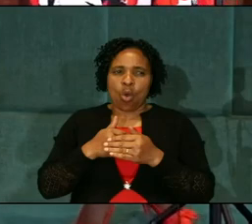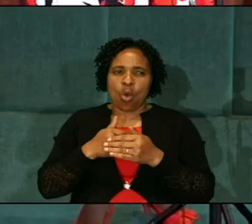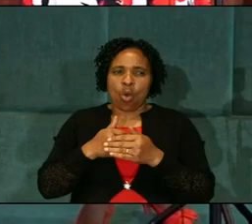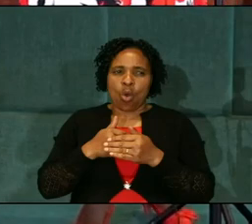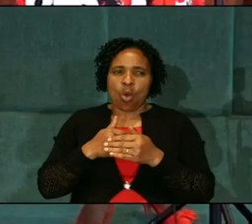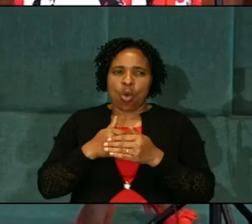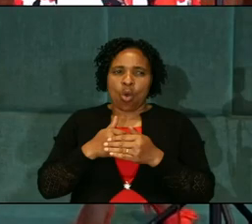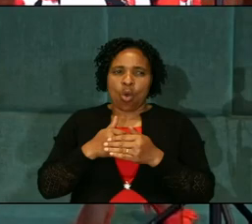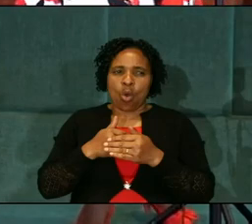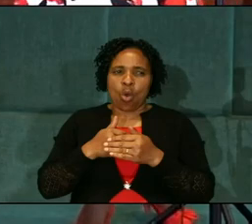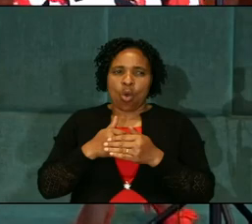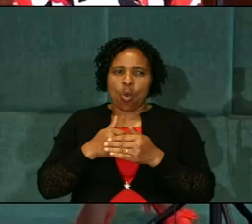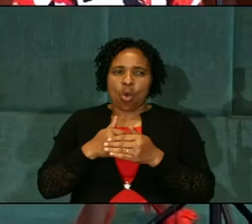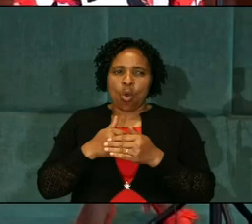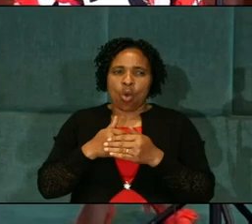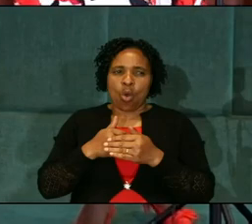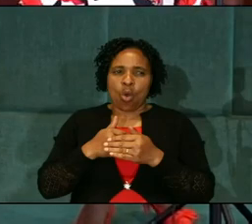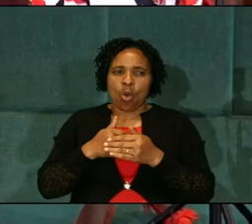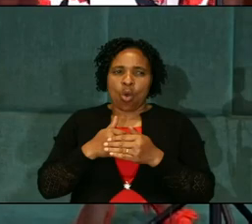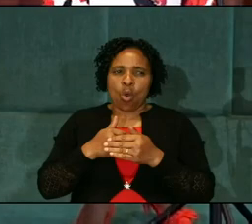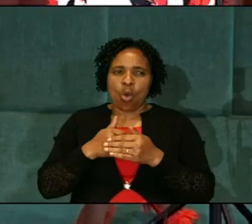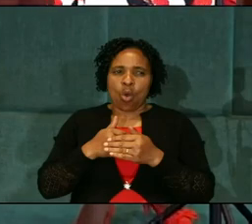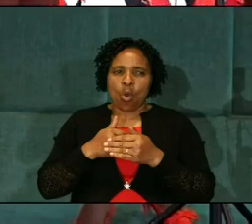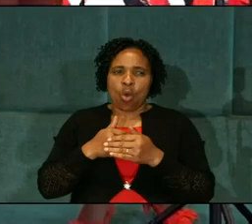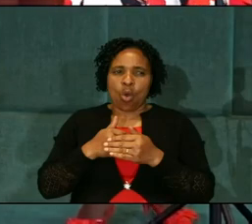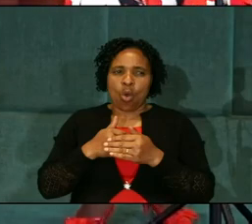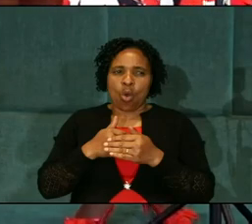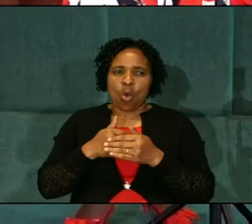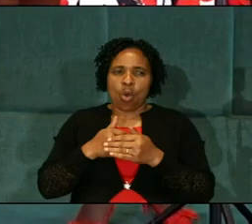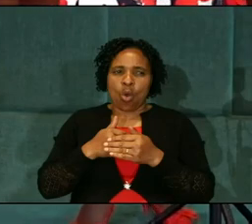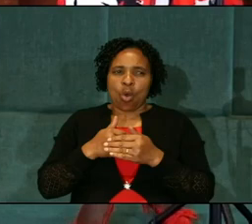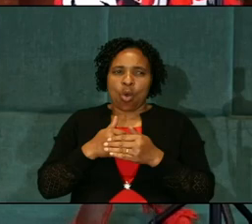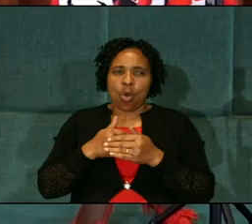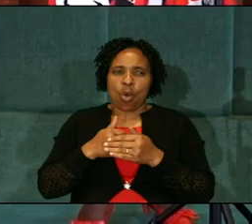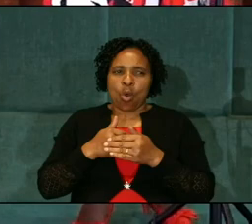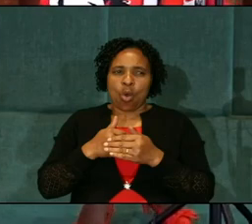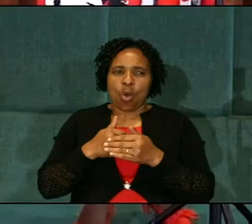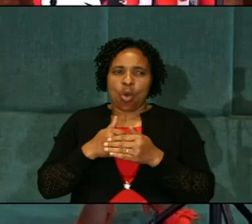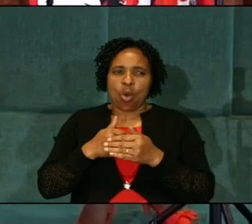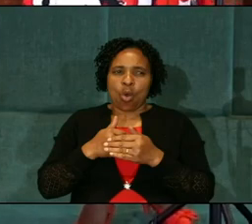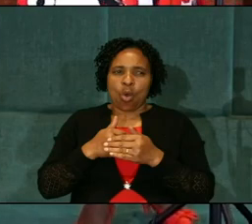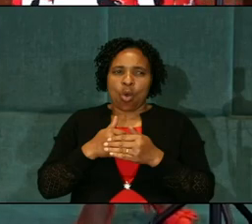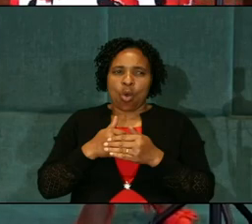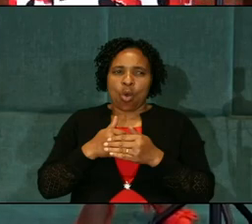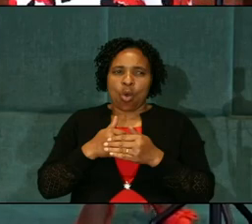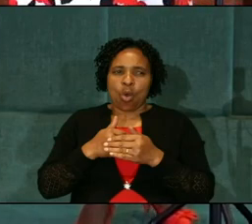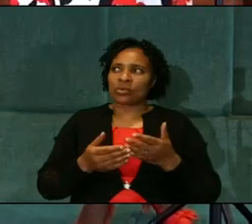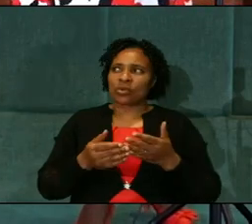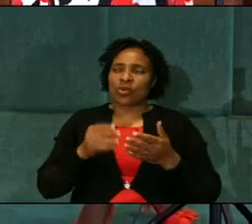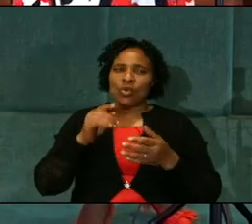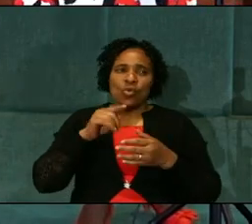coming Sabbath. I'm going to give the heart to my Lord. I want to be in the number. Hear anybody?